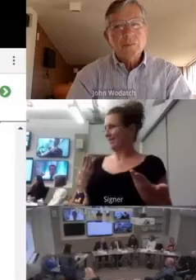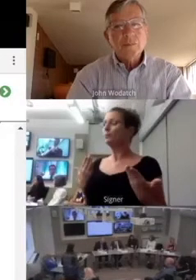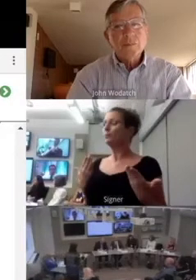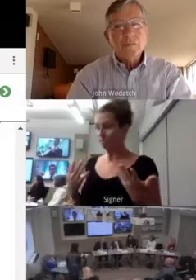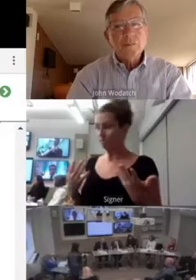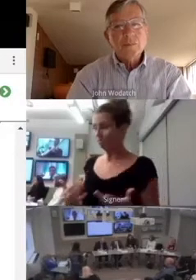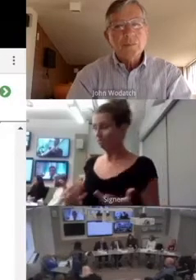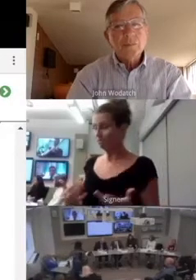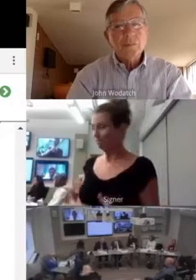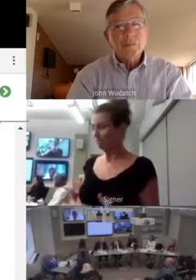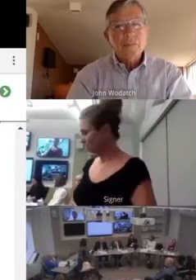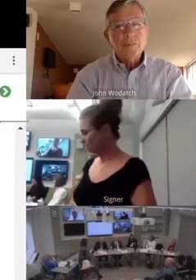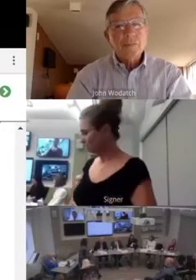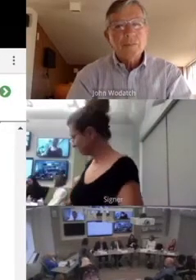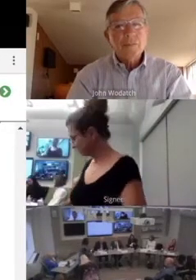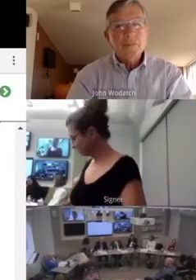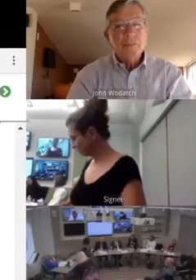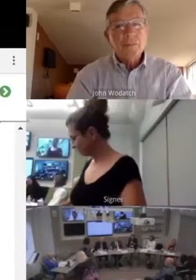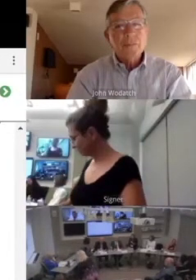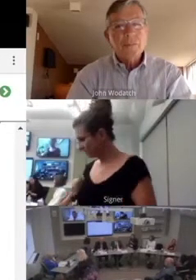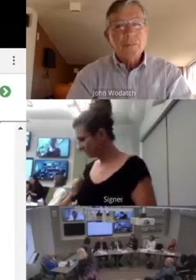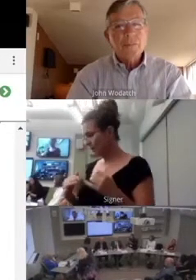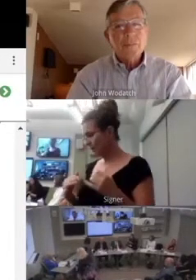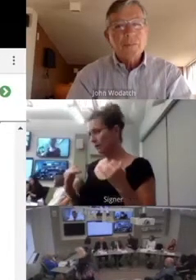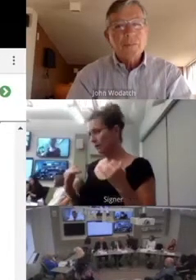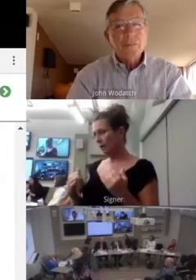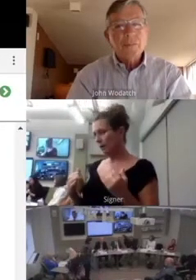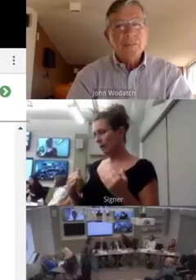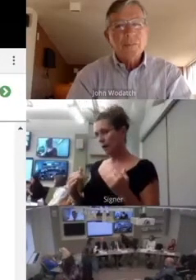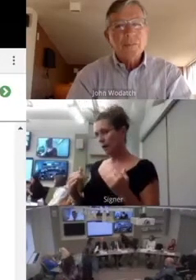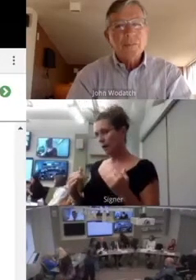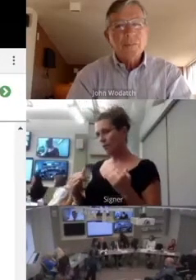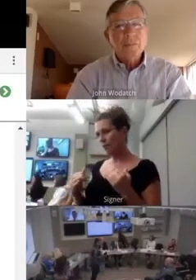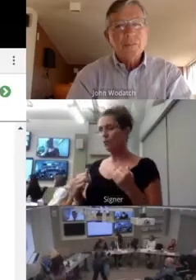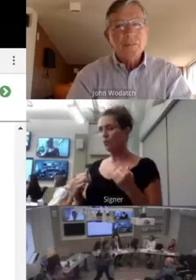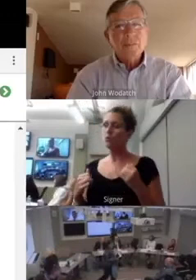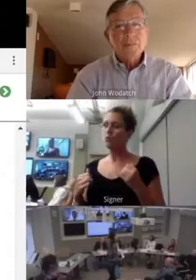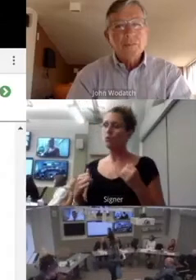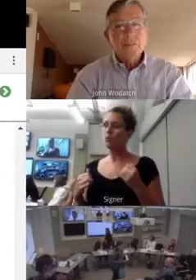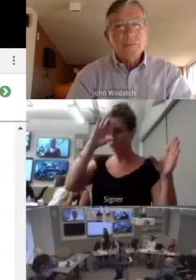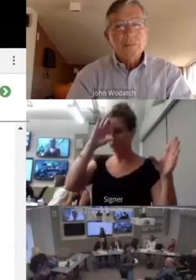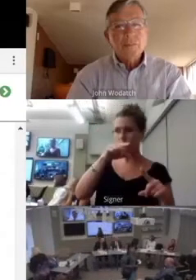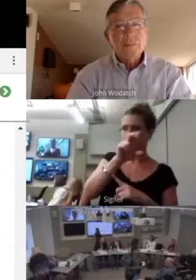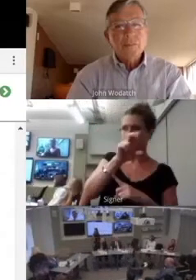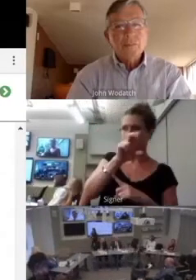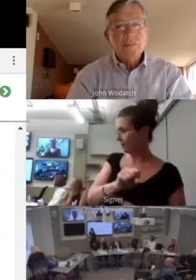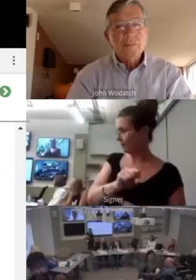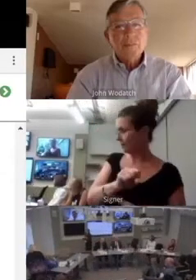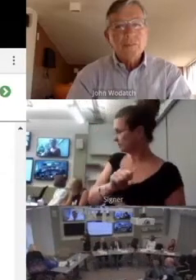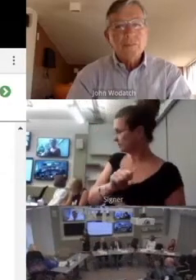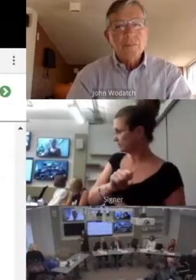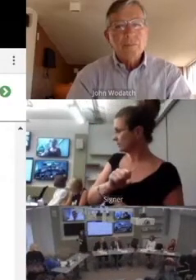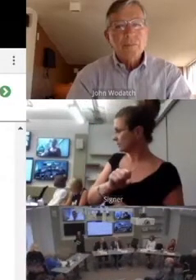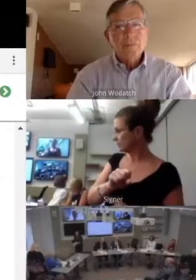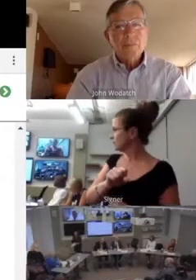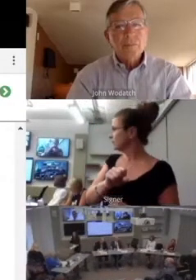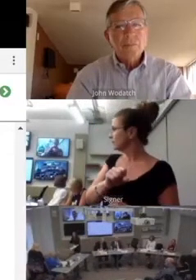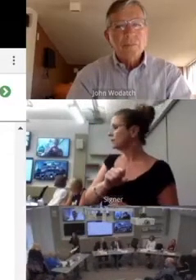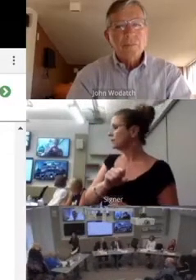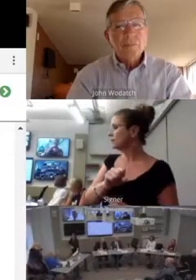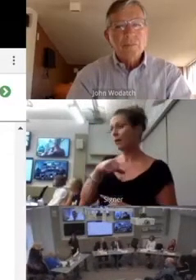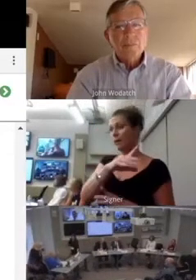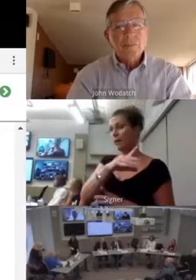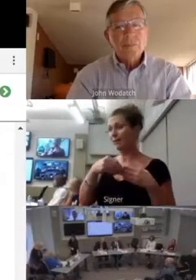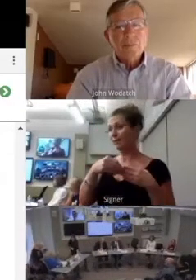turn our attention to the United States. The U.S. Led the world with the passage of the Americans with